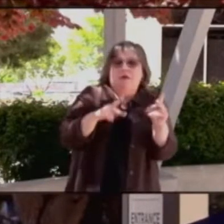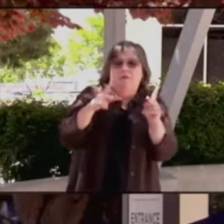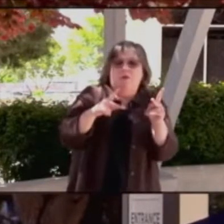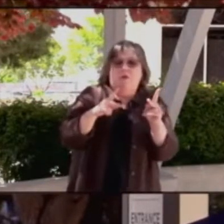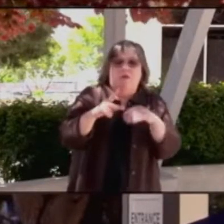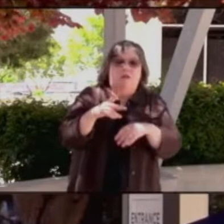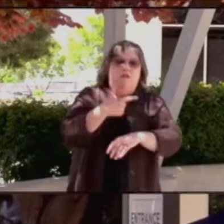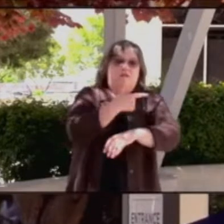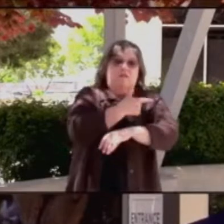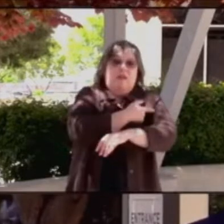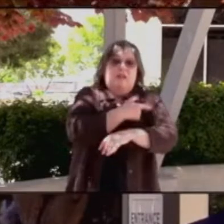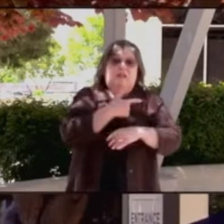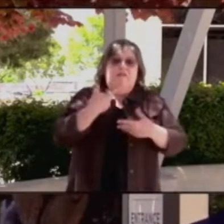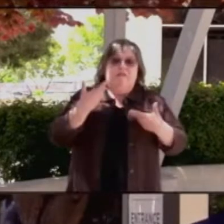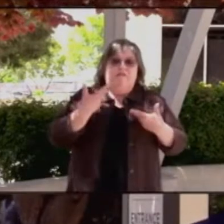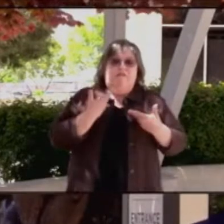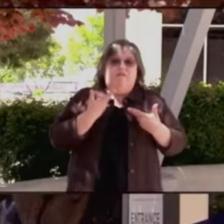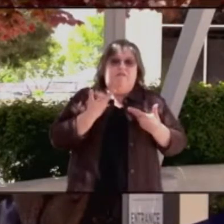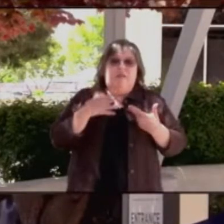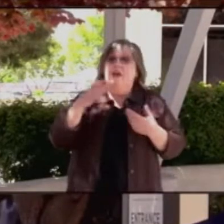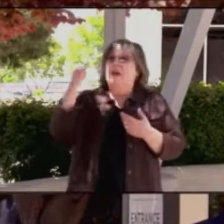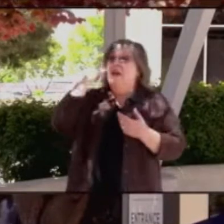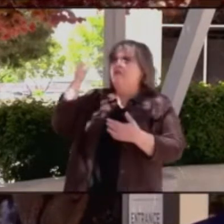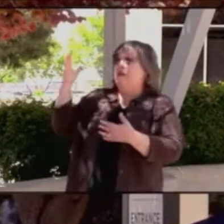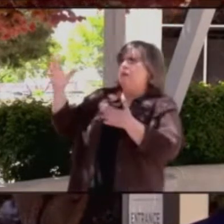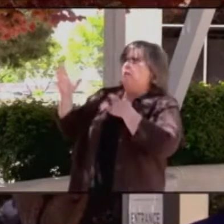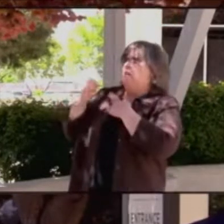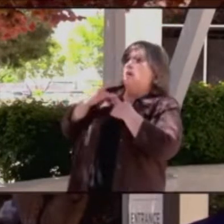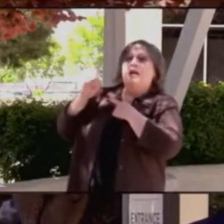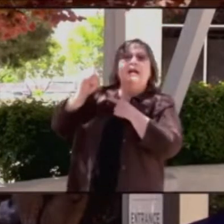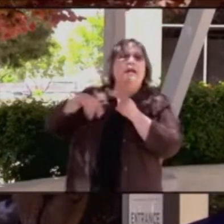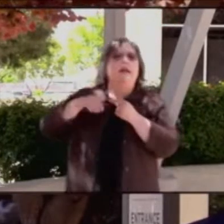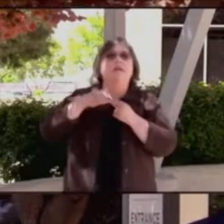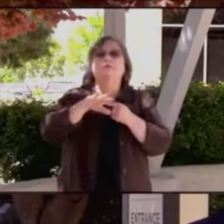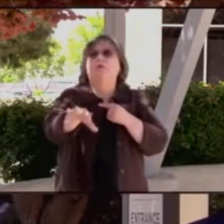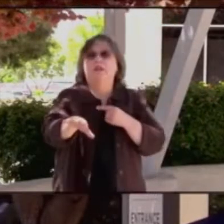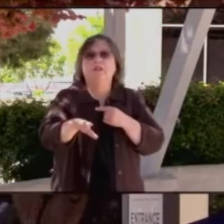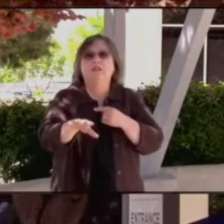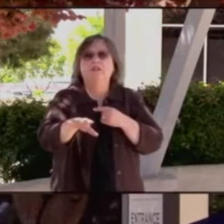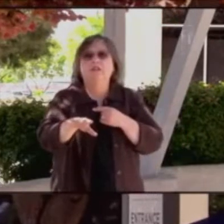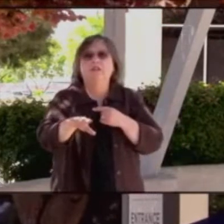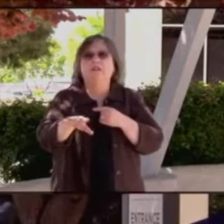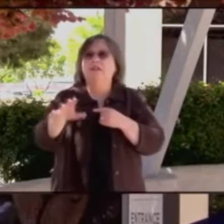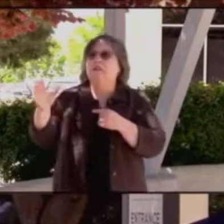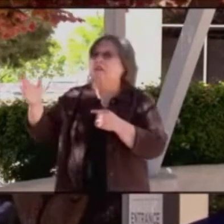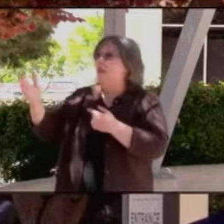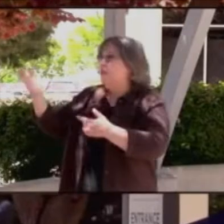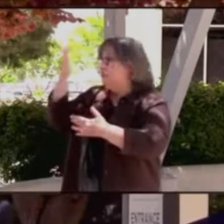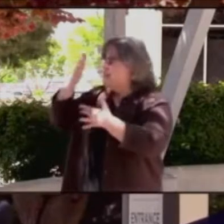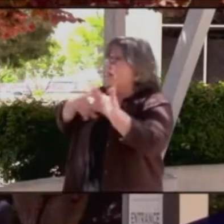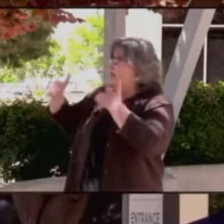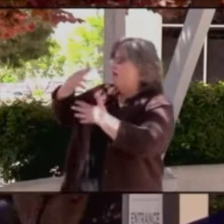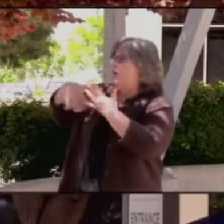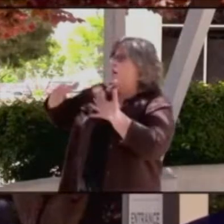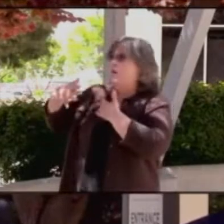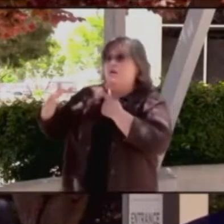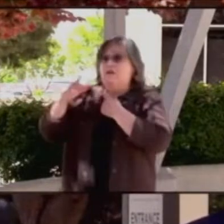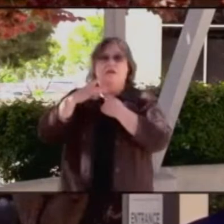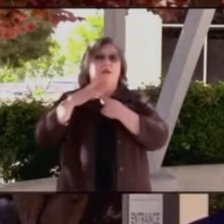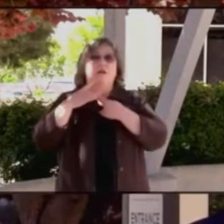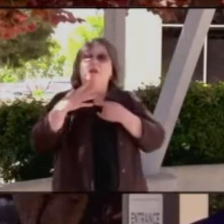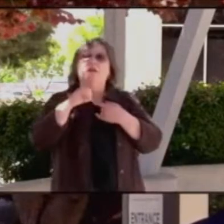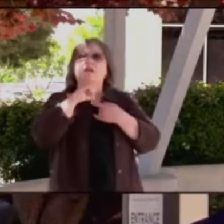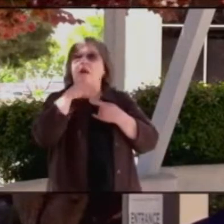From the very beginning of this pandemic, we have always sought to understand what the latest science is showing us and to base our